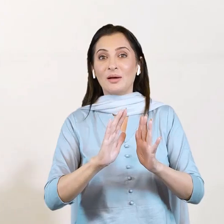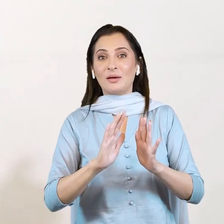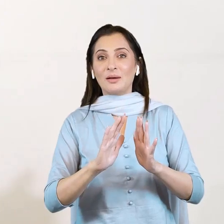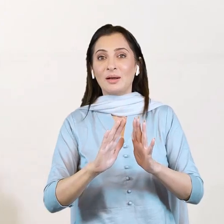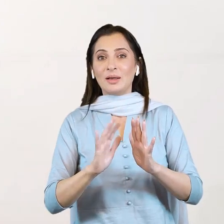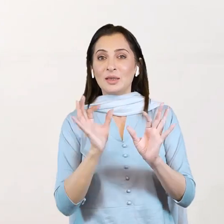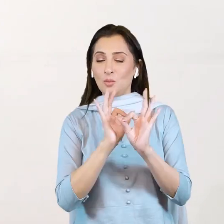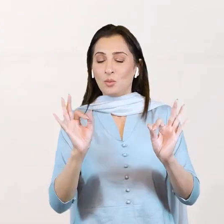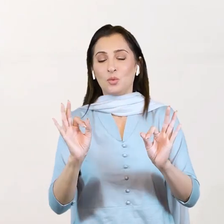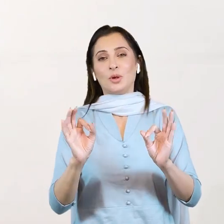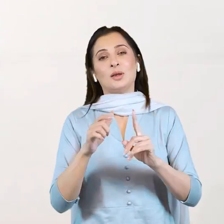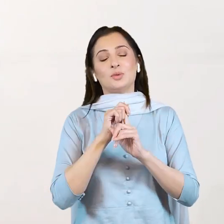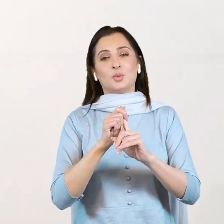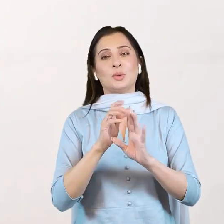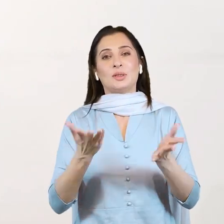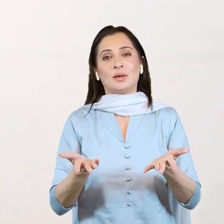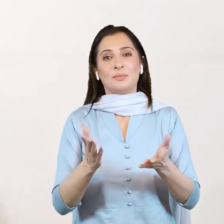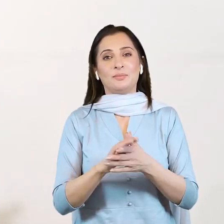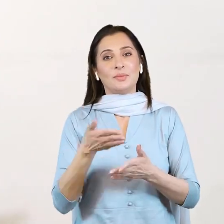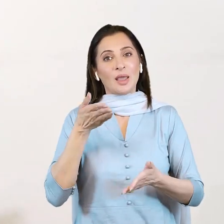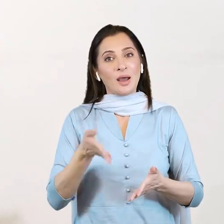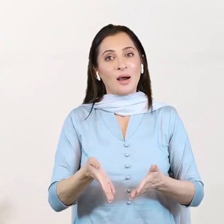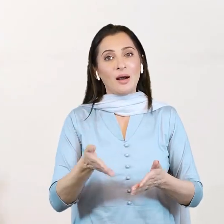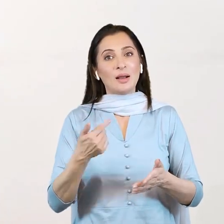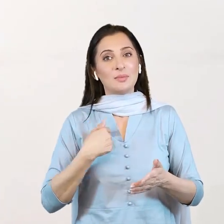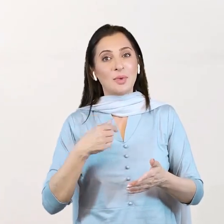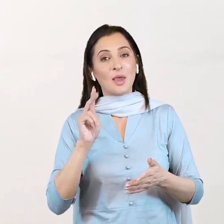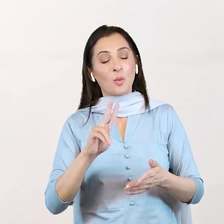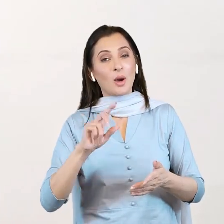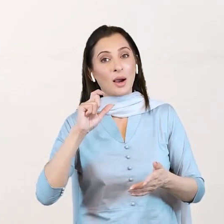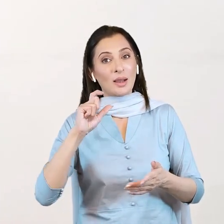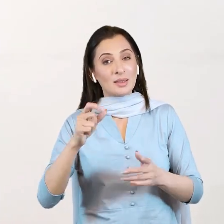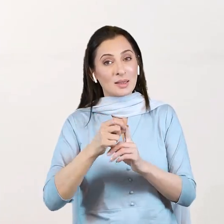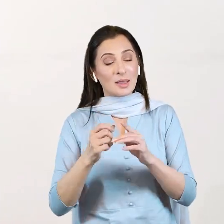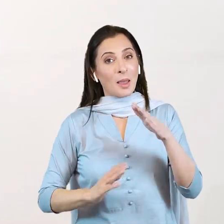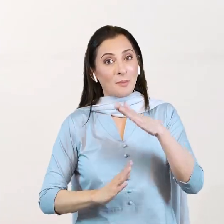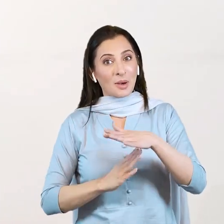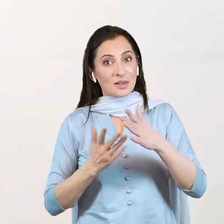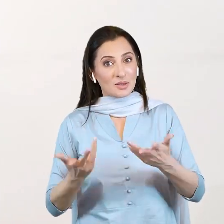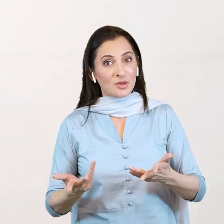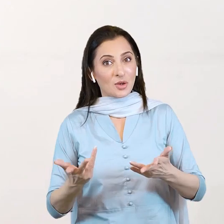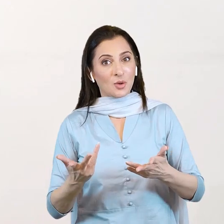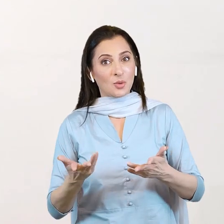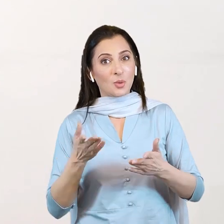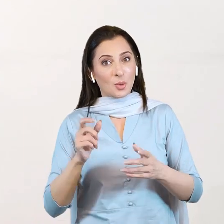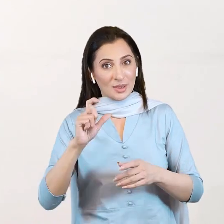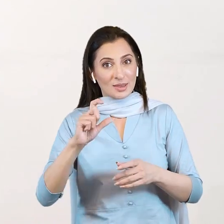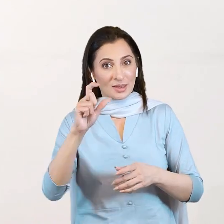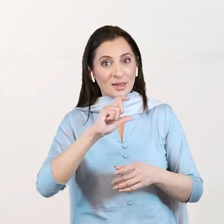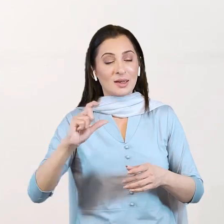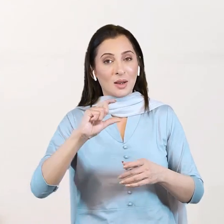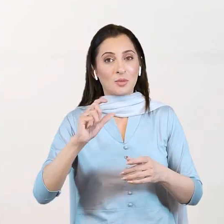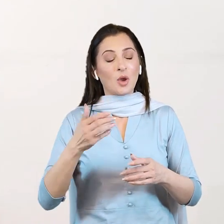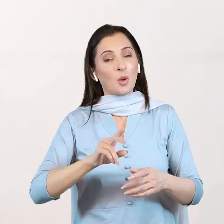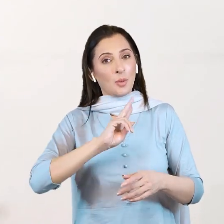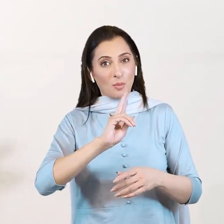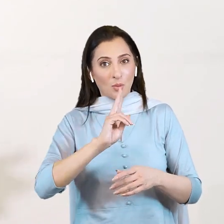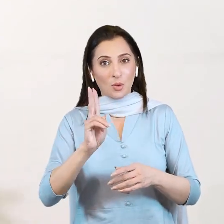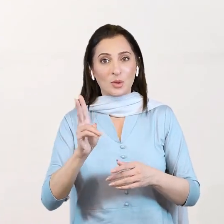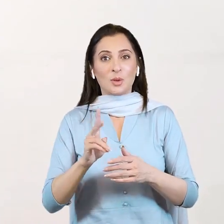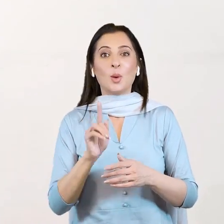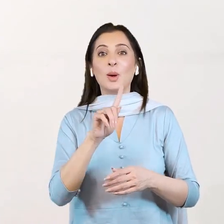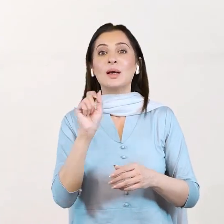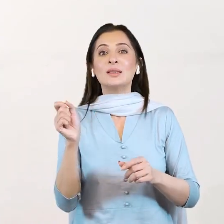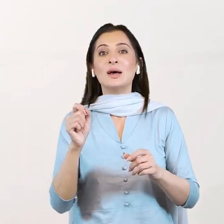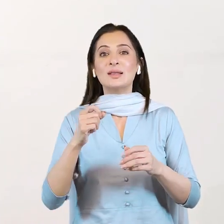and I kept giving speeches, and for around 10 consecutive sessions, I won the Best Speaker Award. And